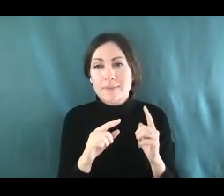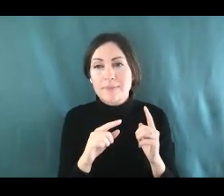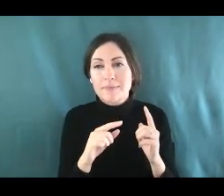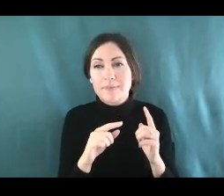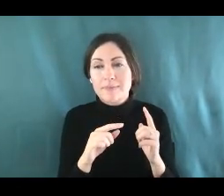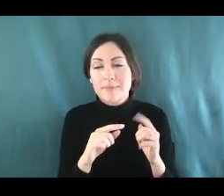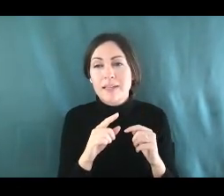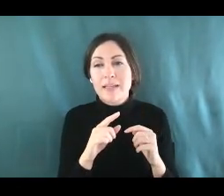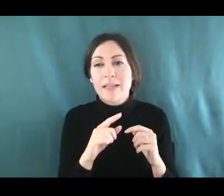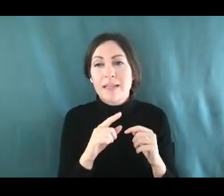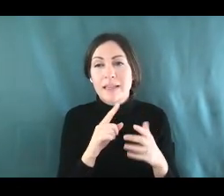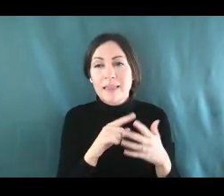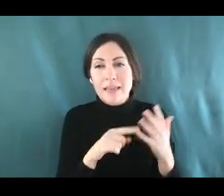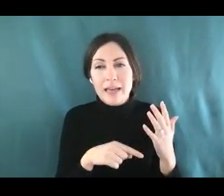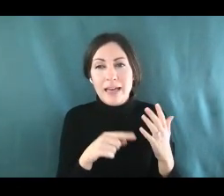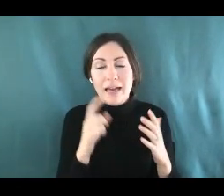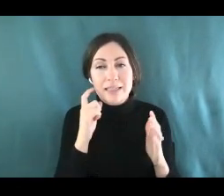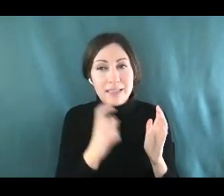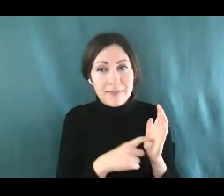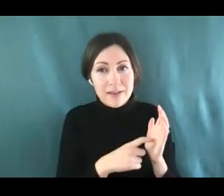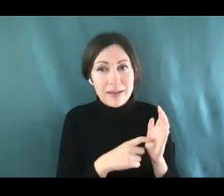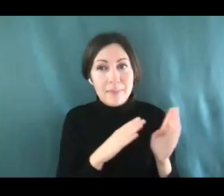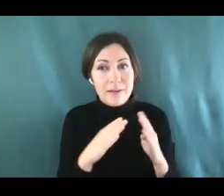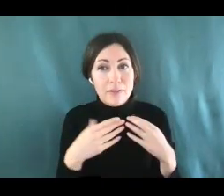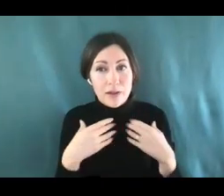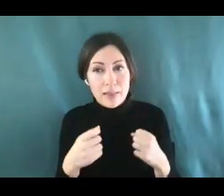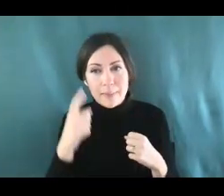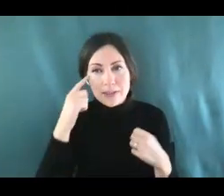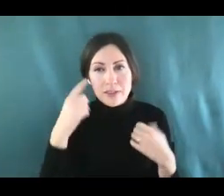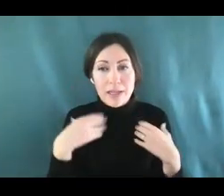have identified behavioral health and mental health as a concern.